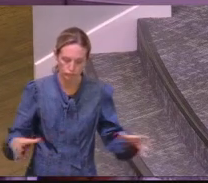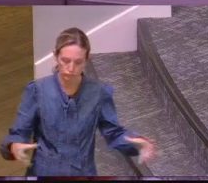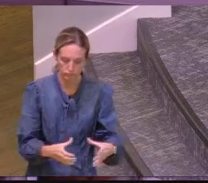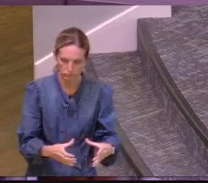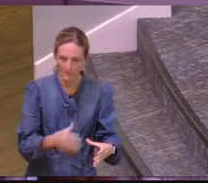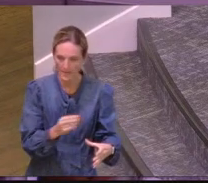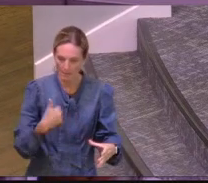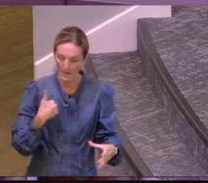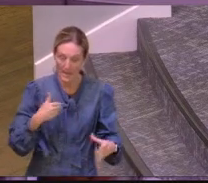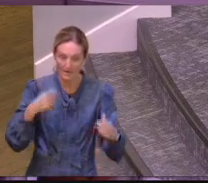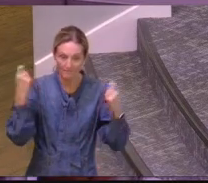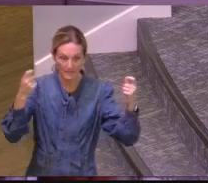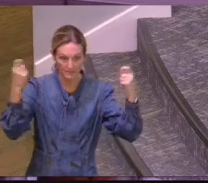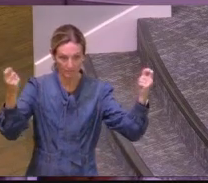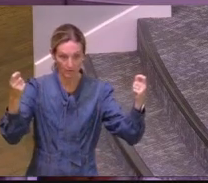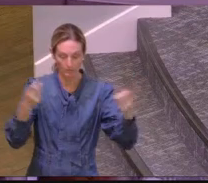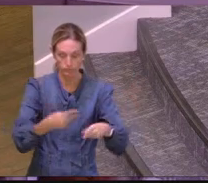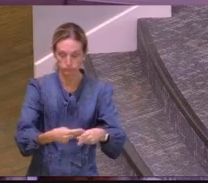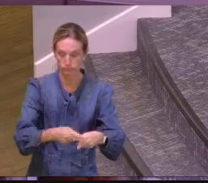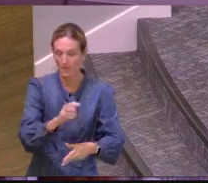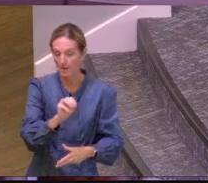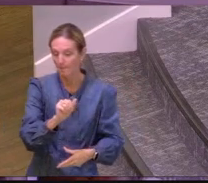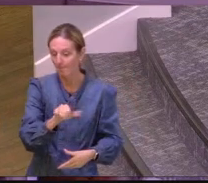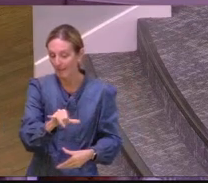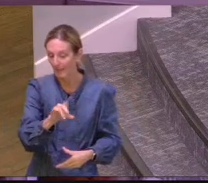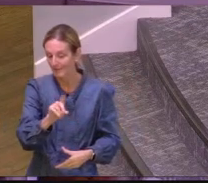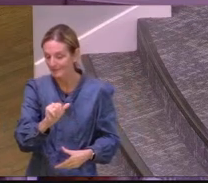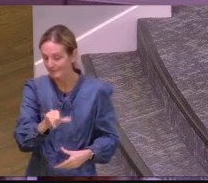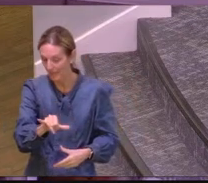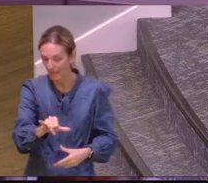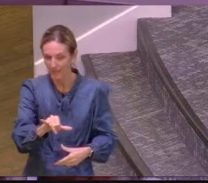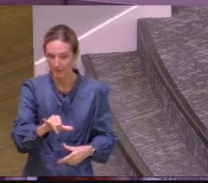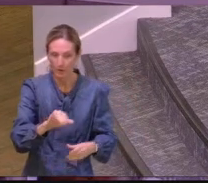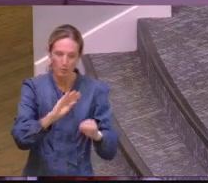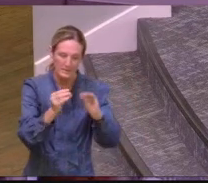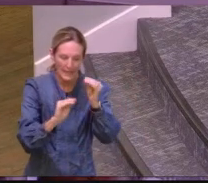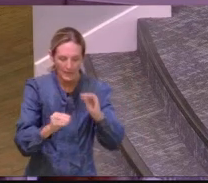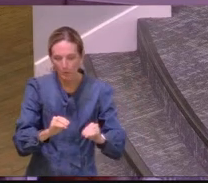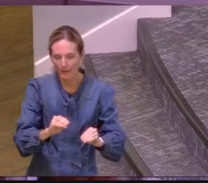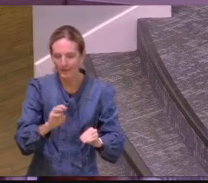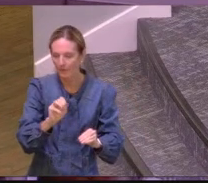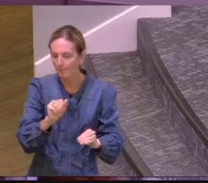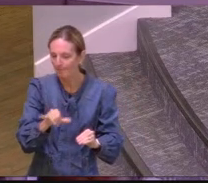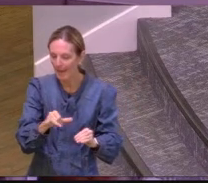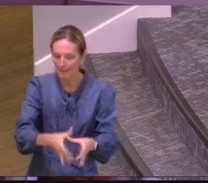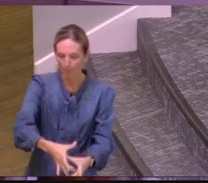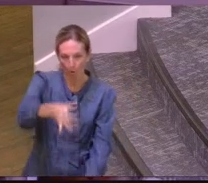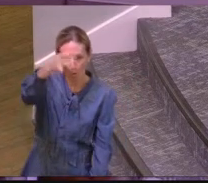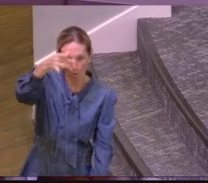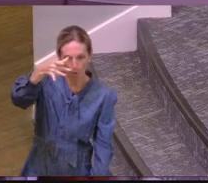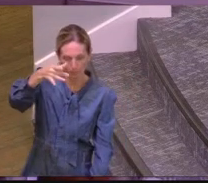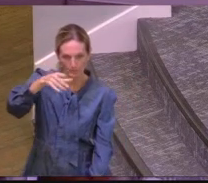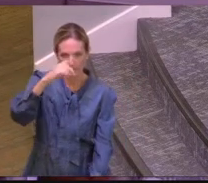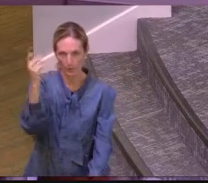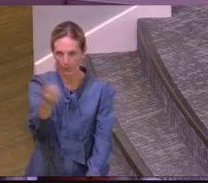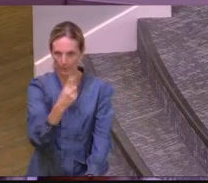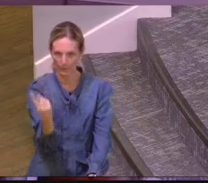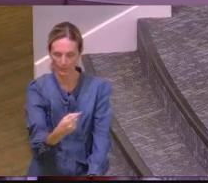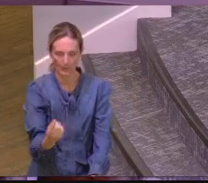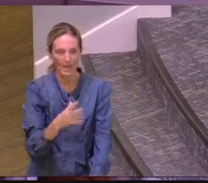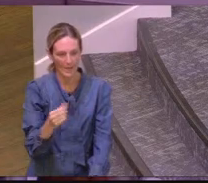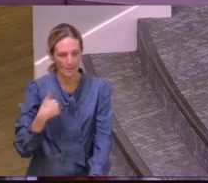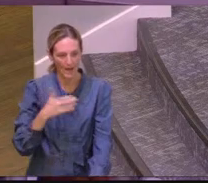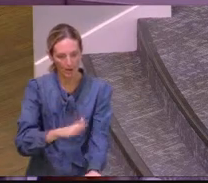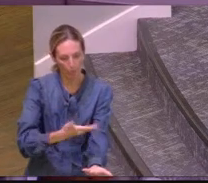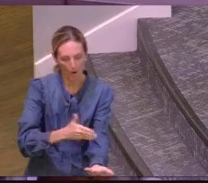festival and we decorated the maypole and we had choirs from every single elementary school